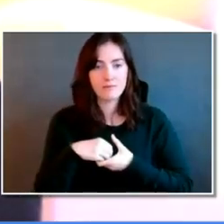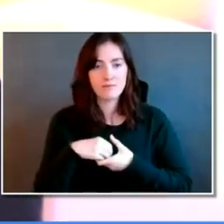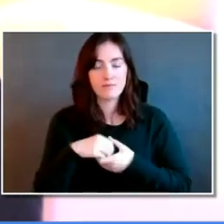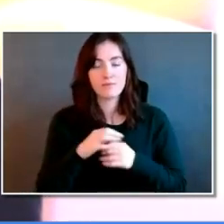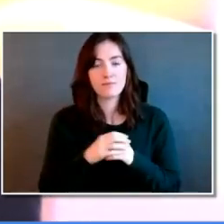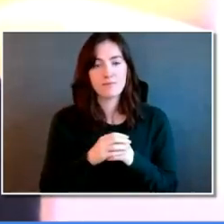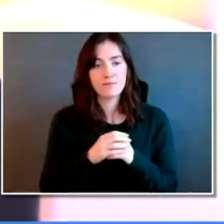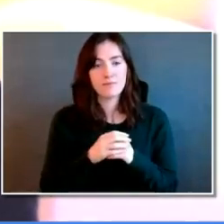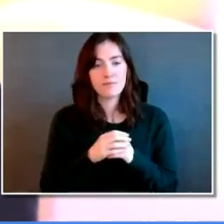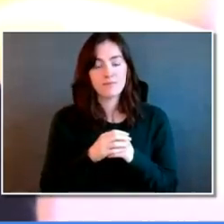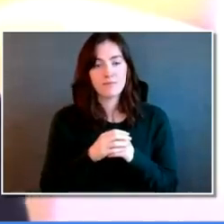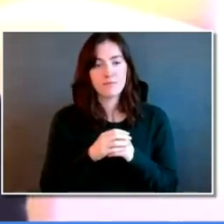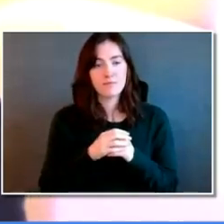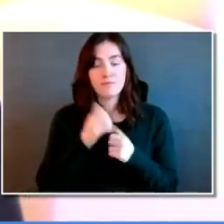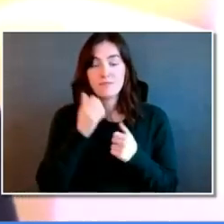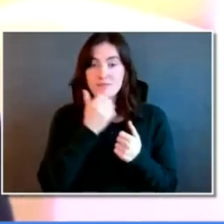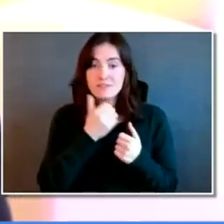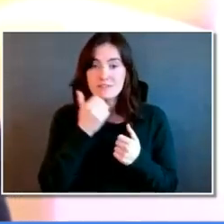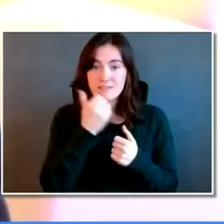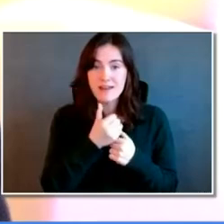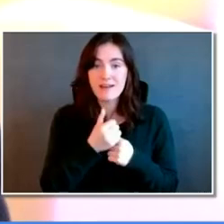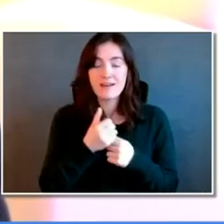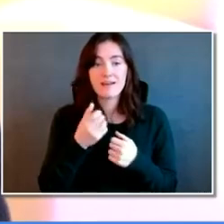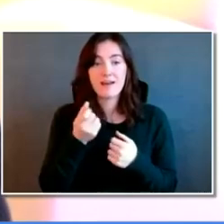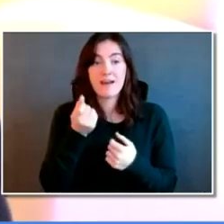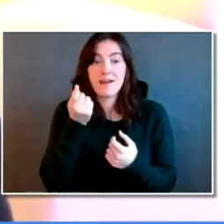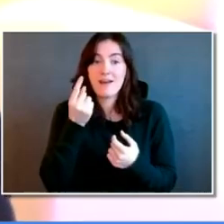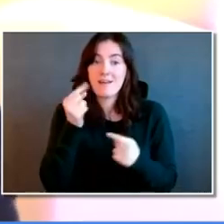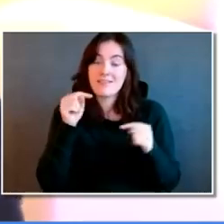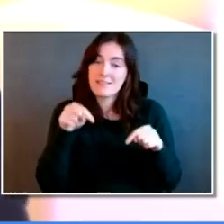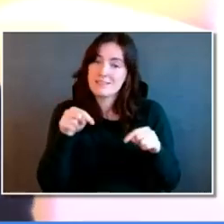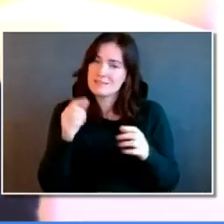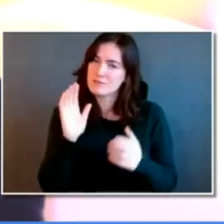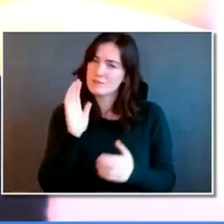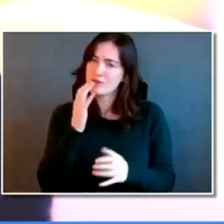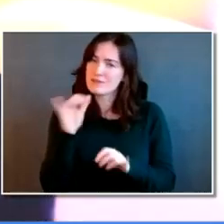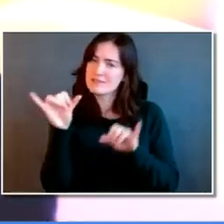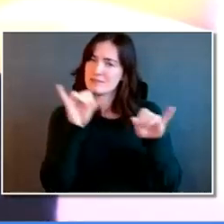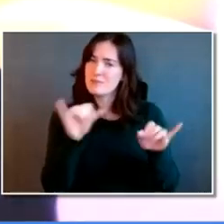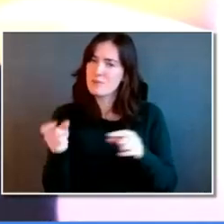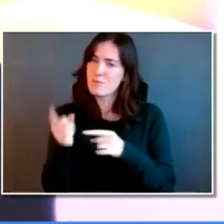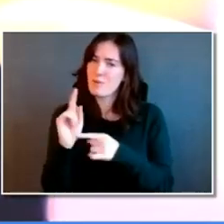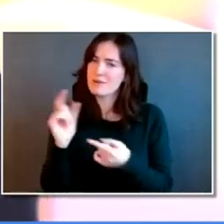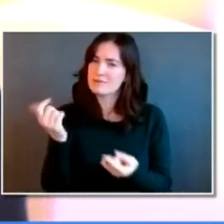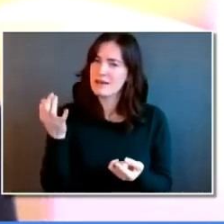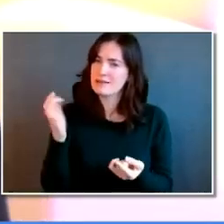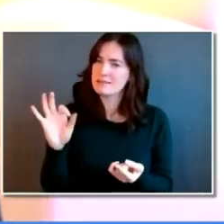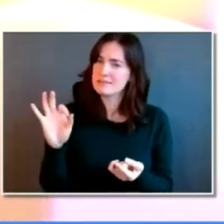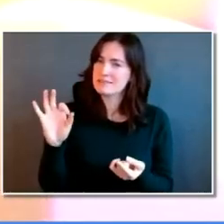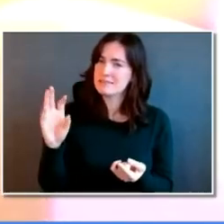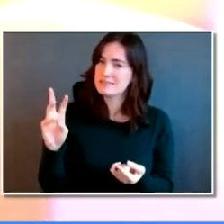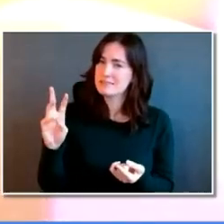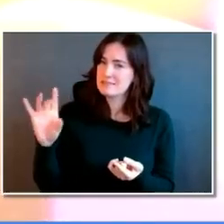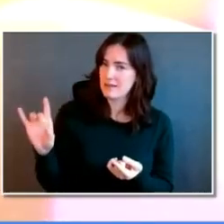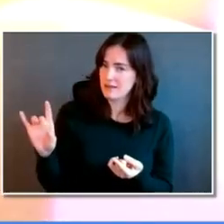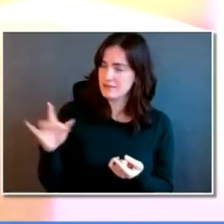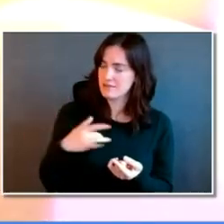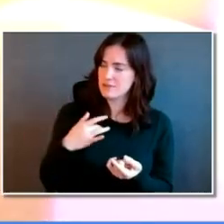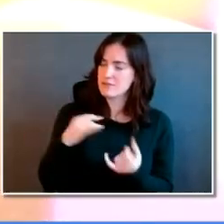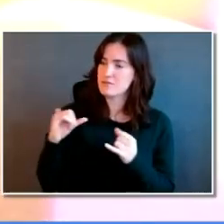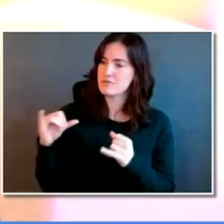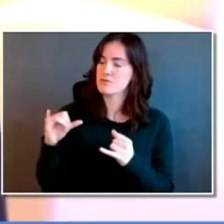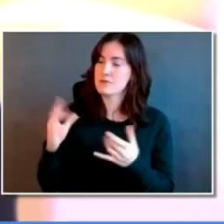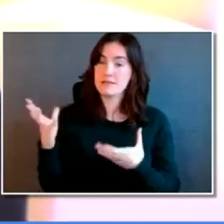necessary in this eerily similar moment to 1968, and with all that we know we're going to face over the